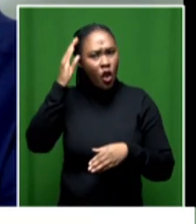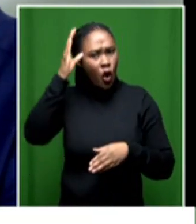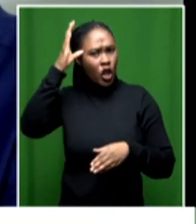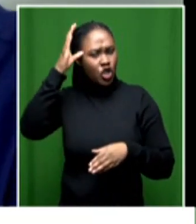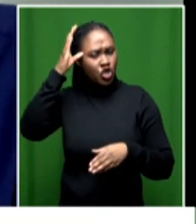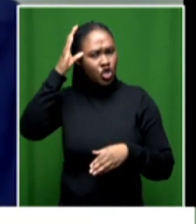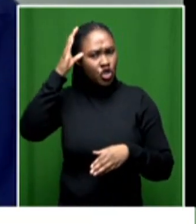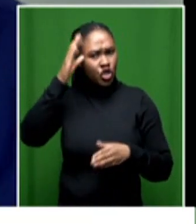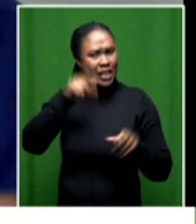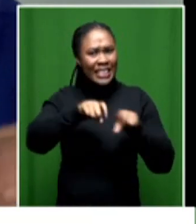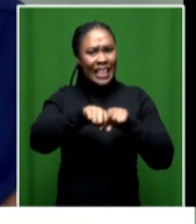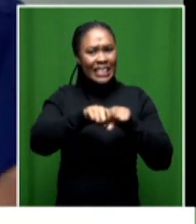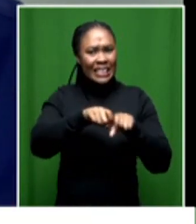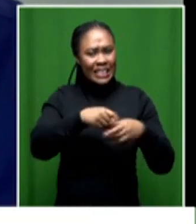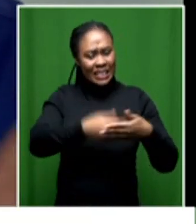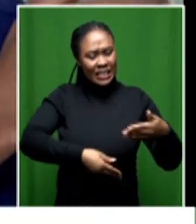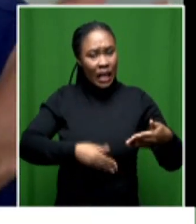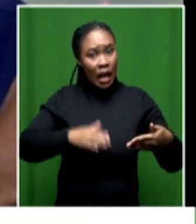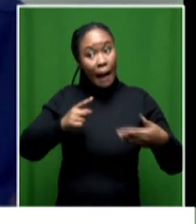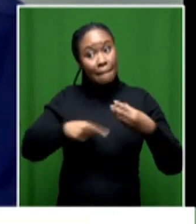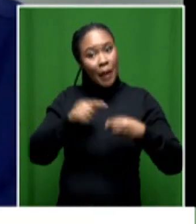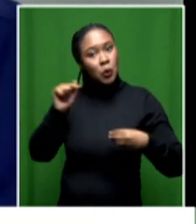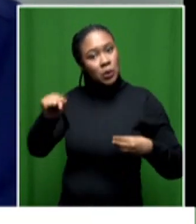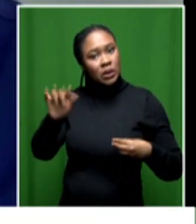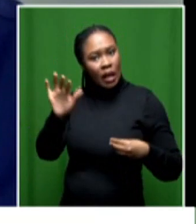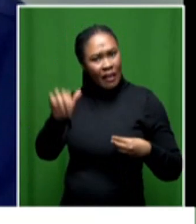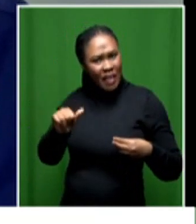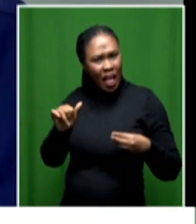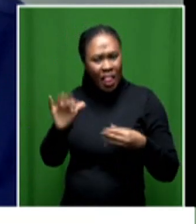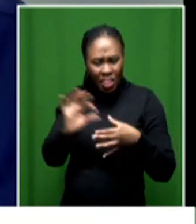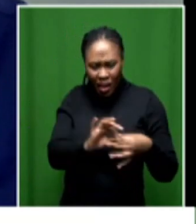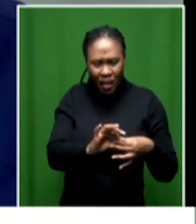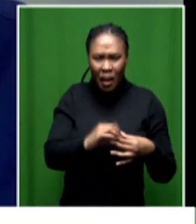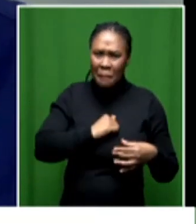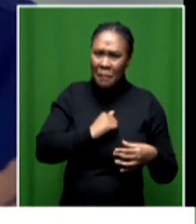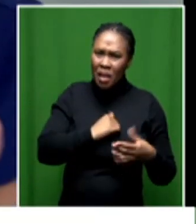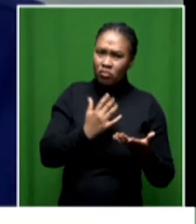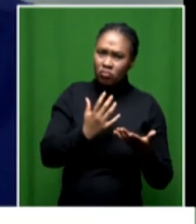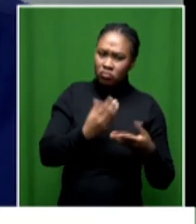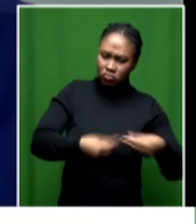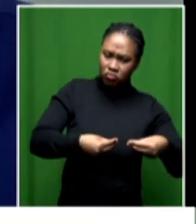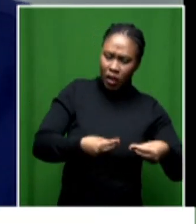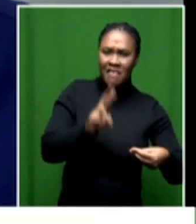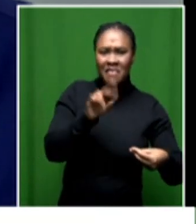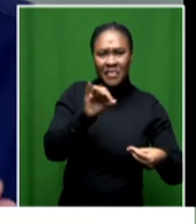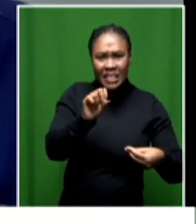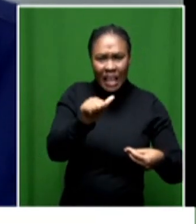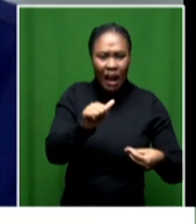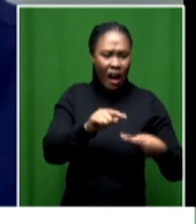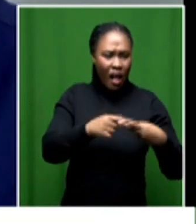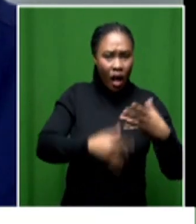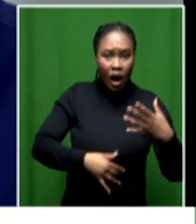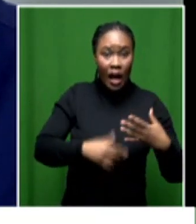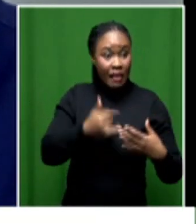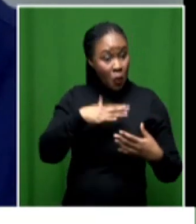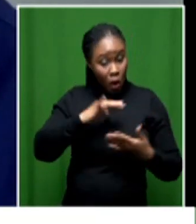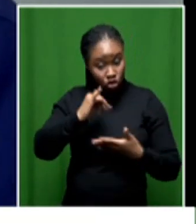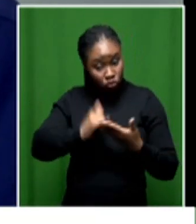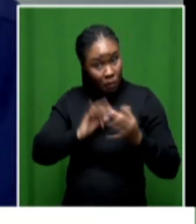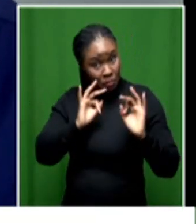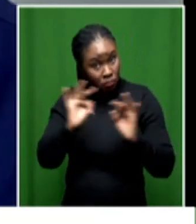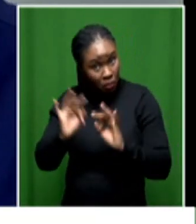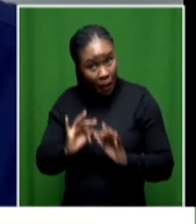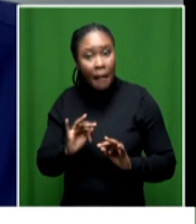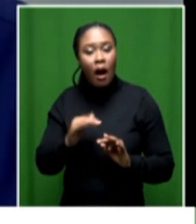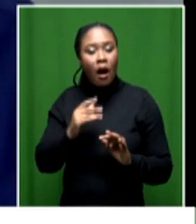South Africa link to the verification of my travel documents? You know, if you want to look at ID, ask me for my British